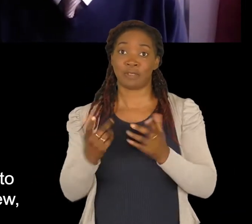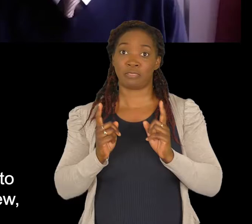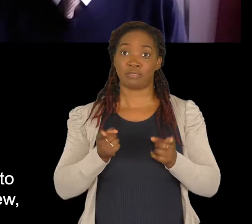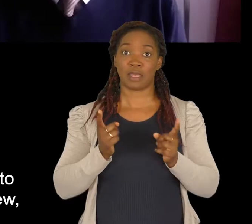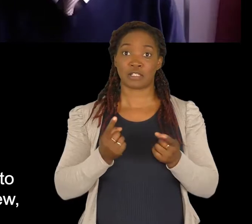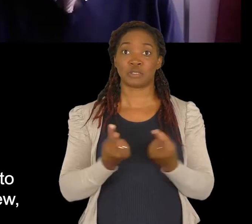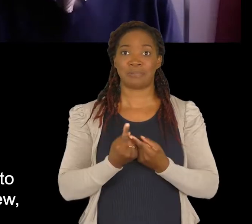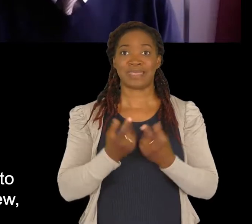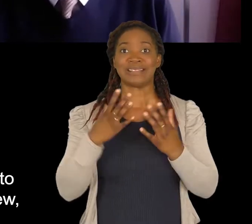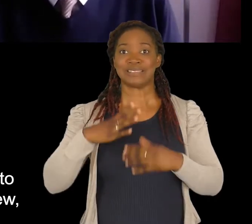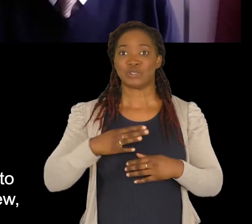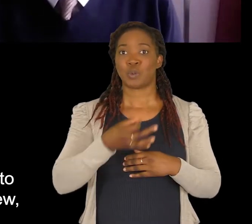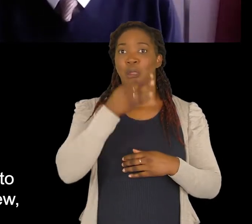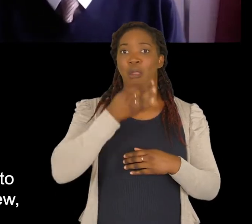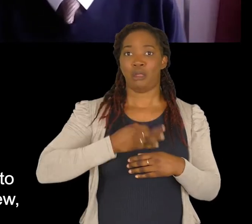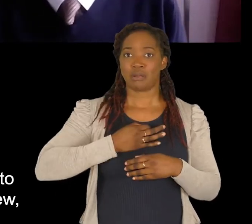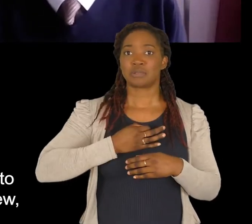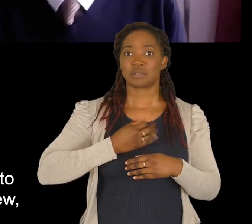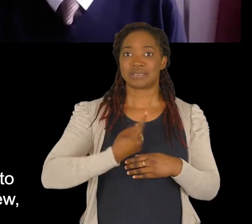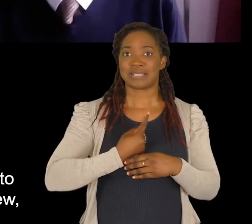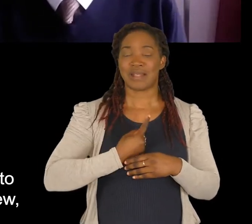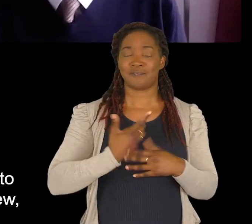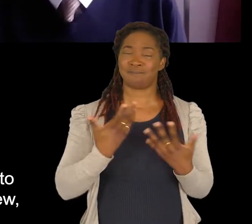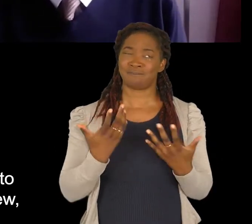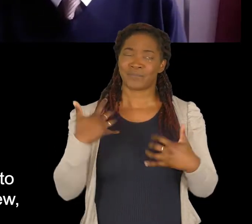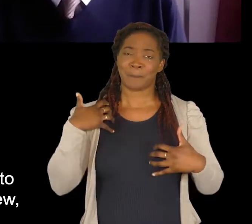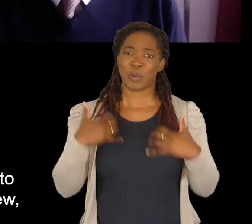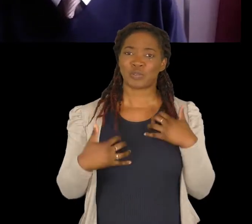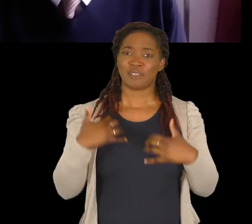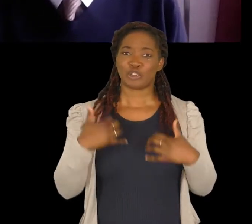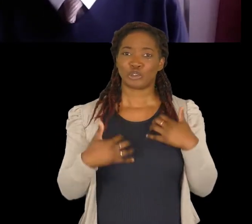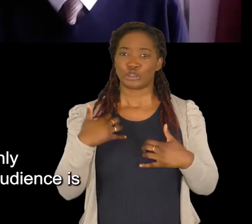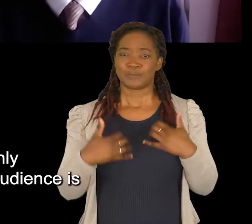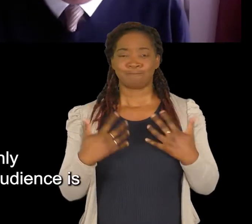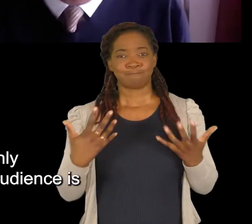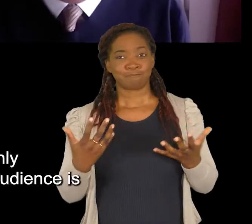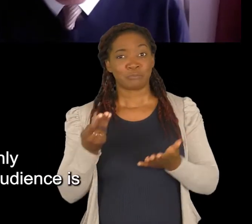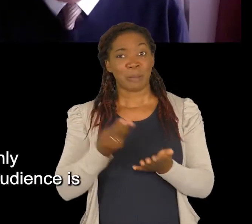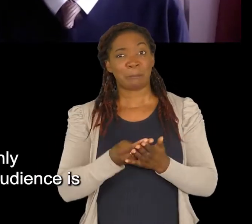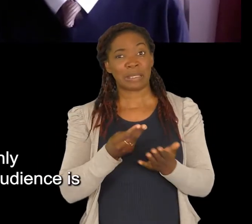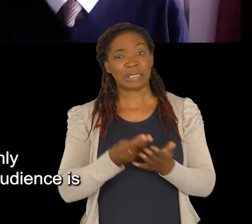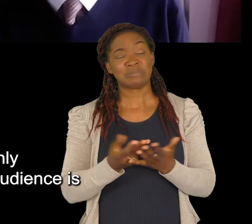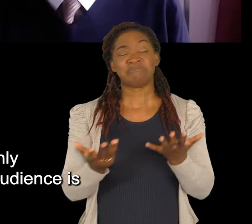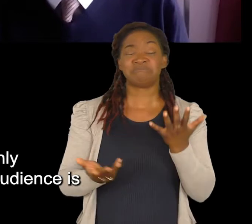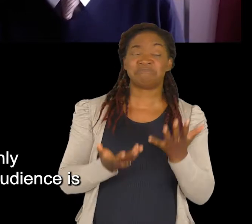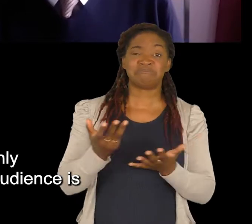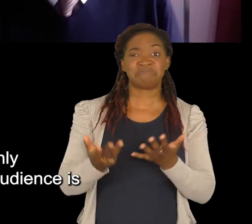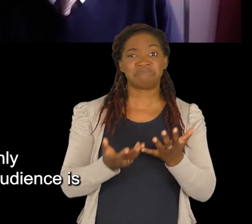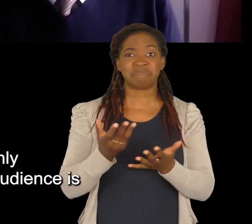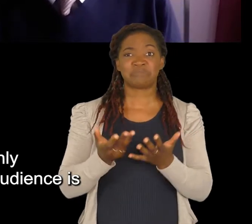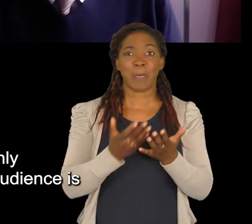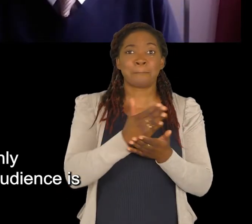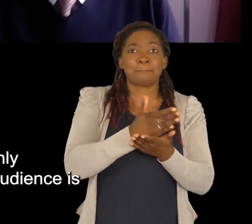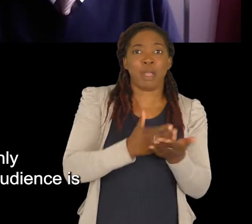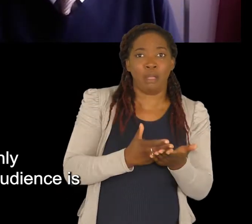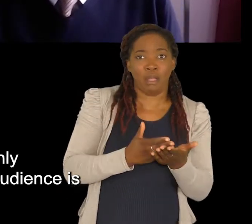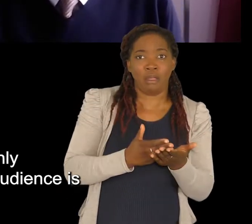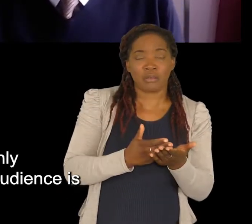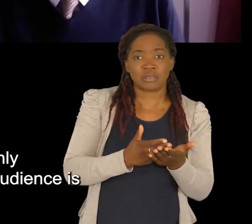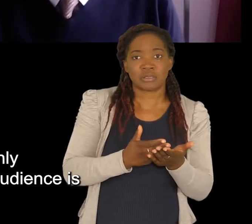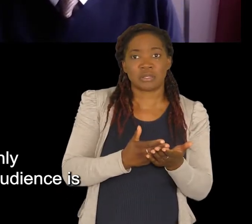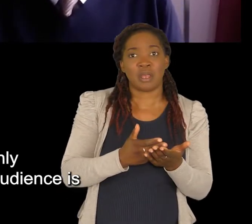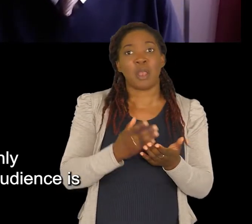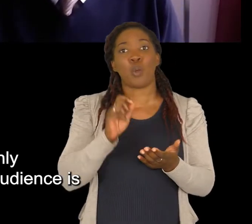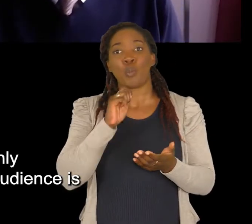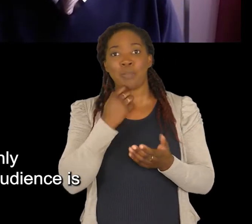that you've really got to ask yourself. And I think from a motivation point of view, money will play a part, but it won't be the only thing. There